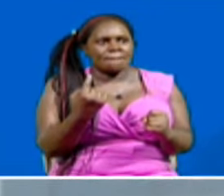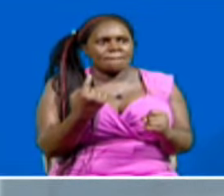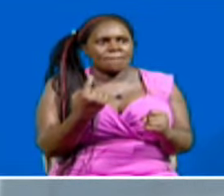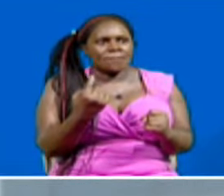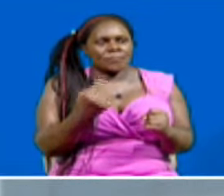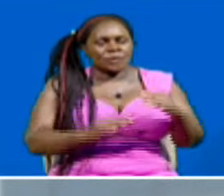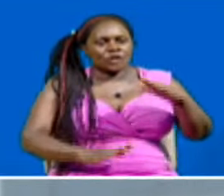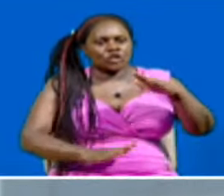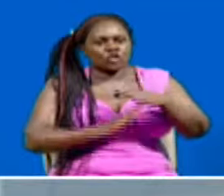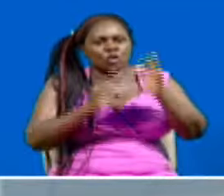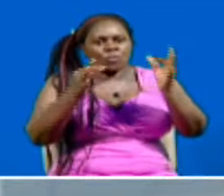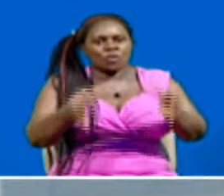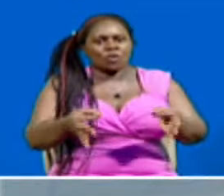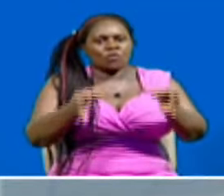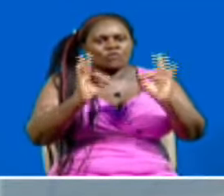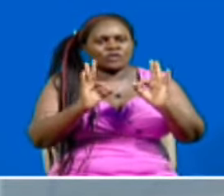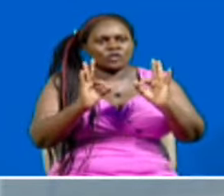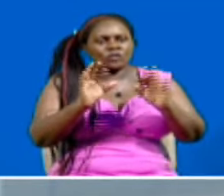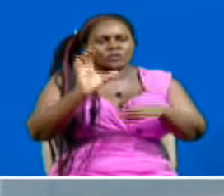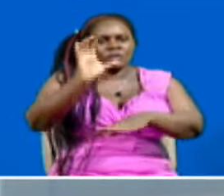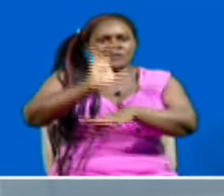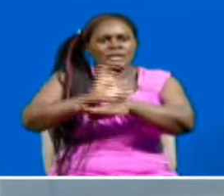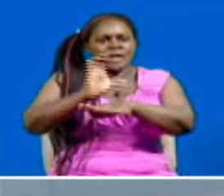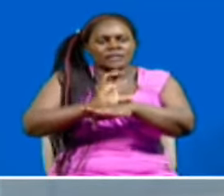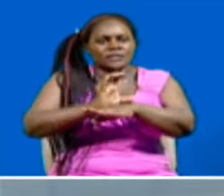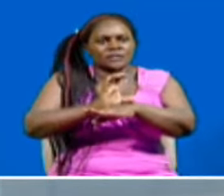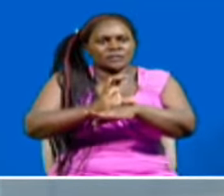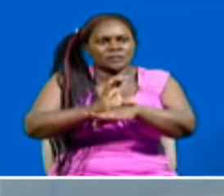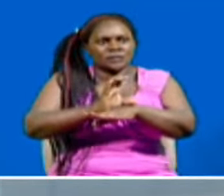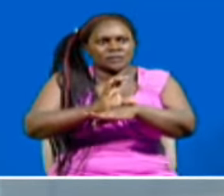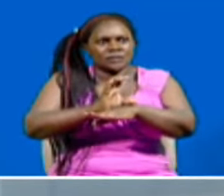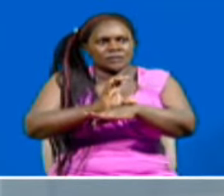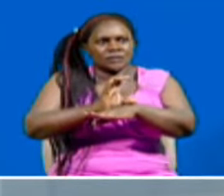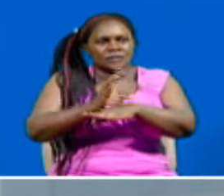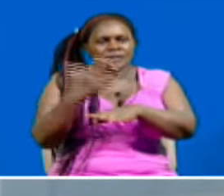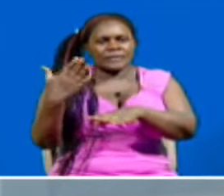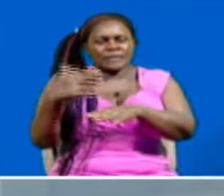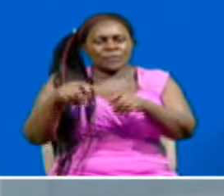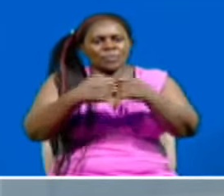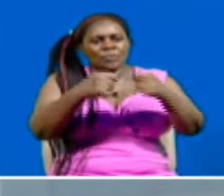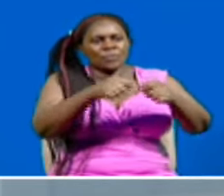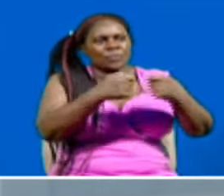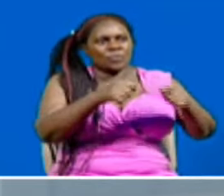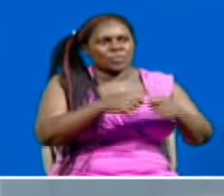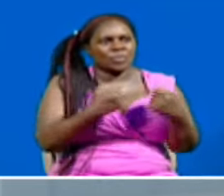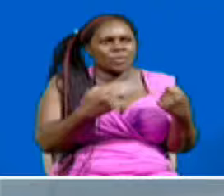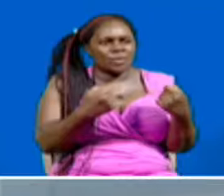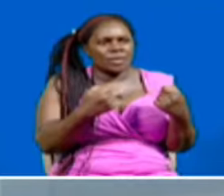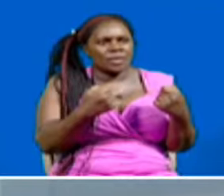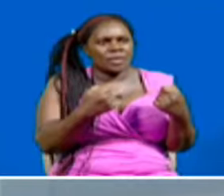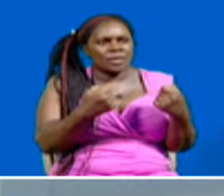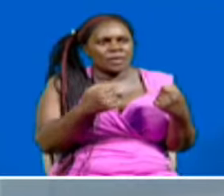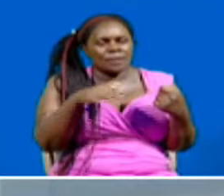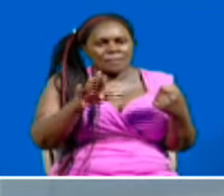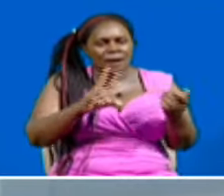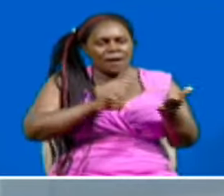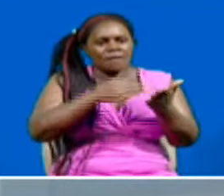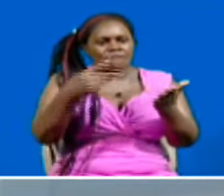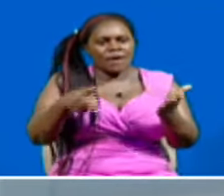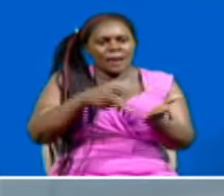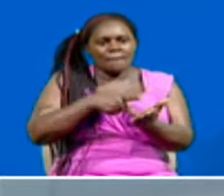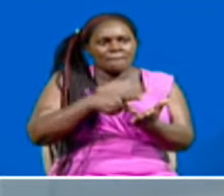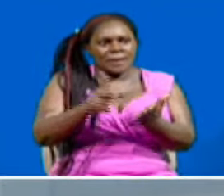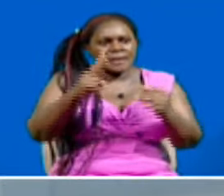A senior member of the Presbyterian Church of East Africa had his property attacked by auctioneers after he failed to